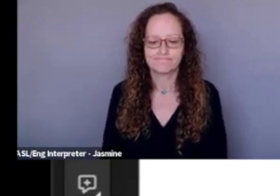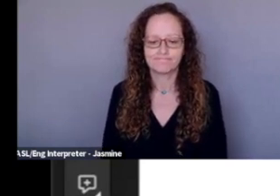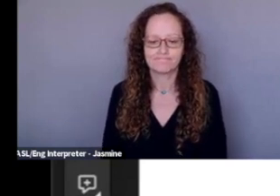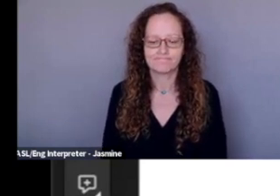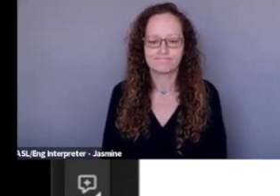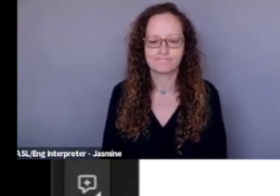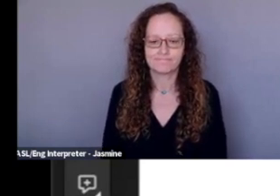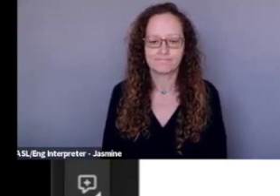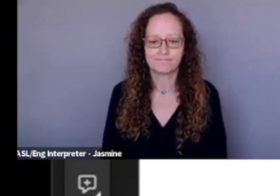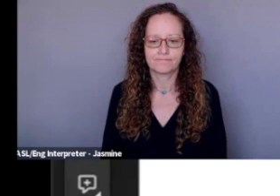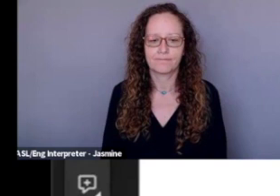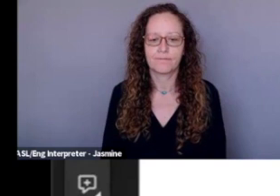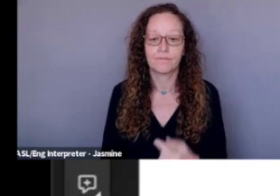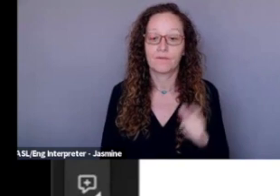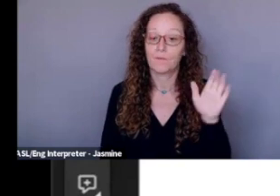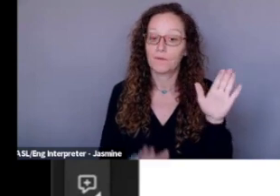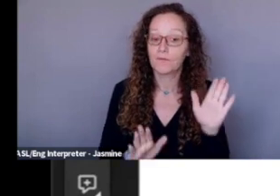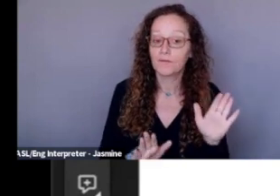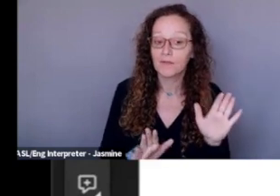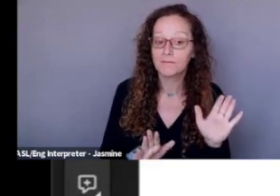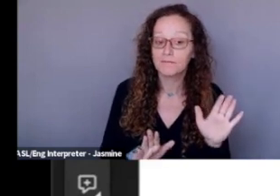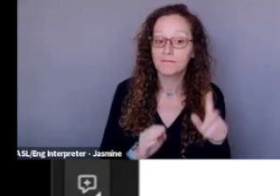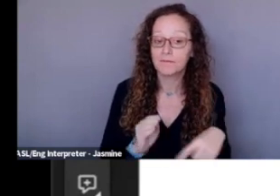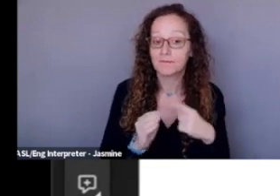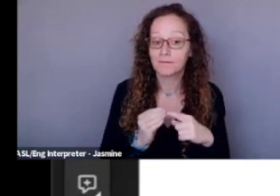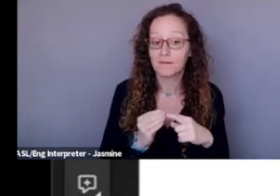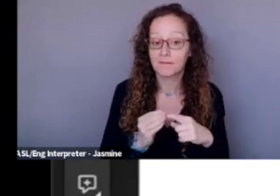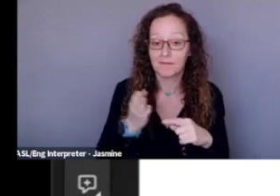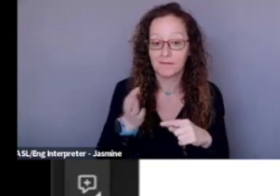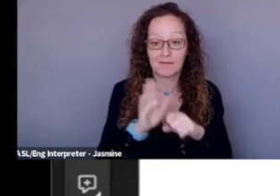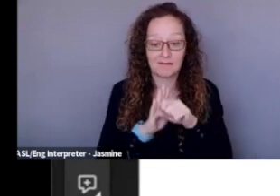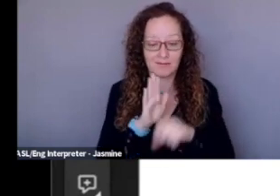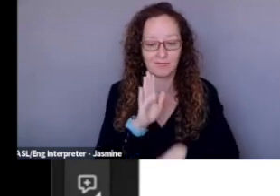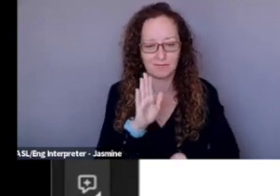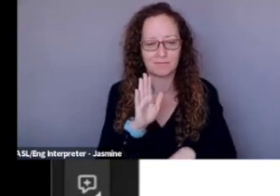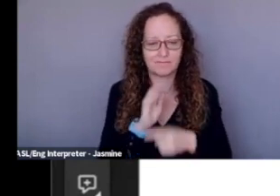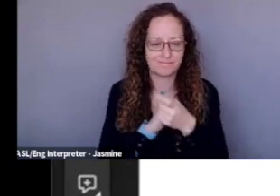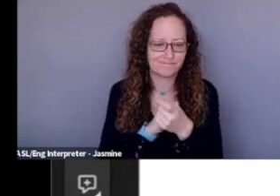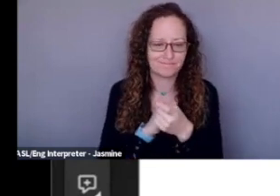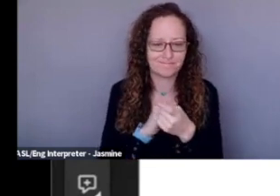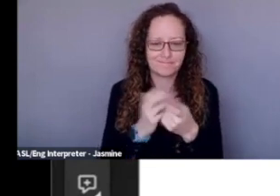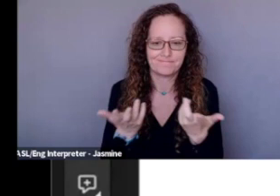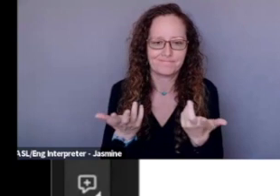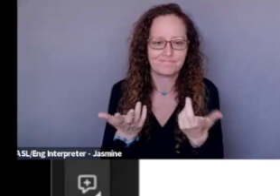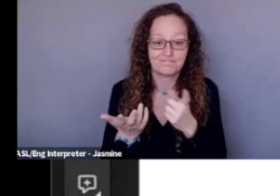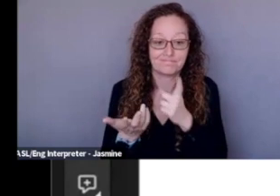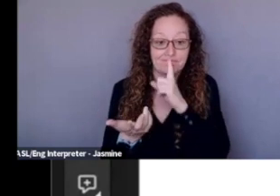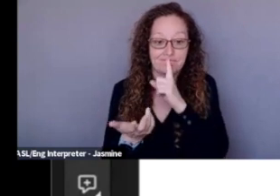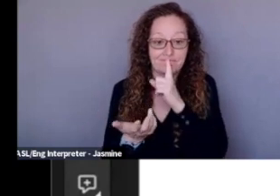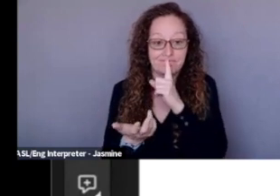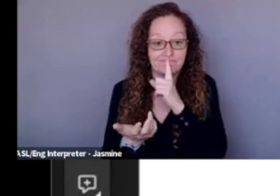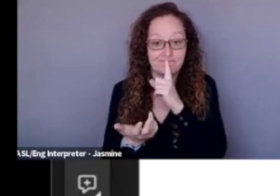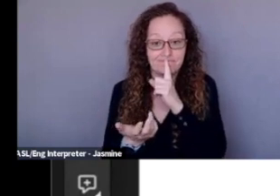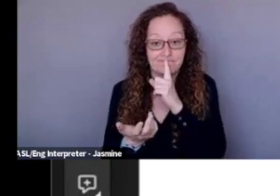So, one really great thing about this script in particular is that it doesn't say